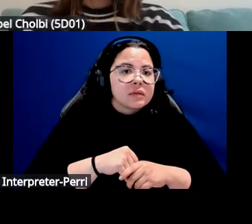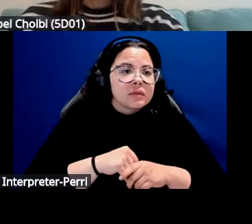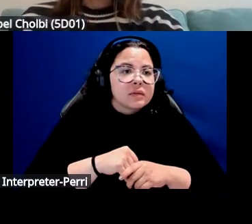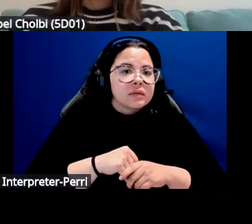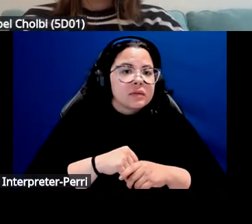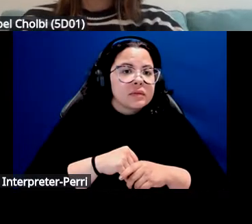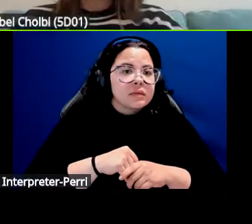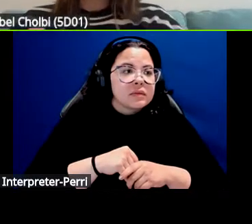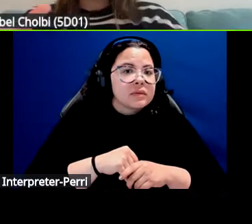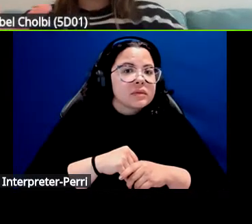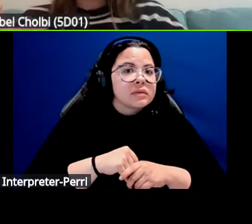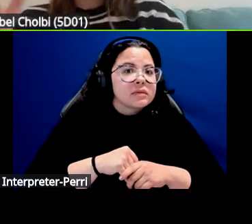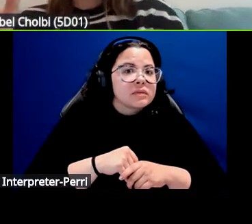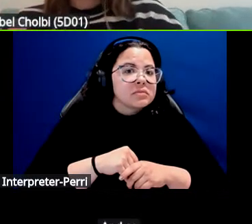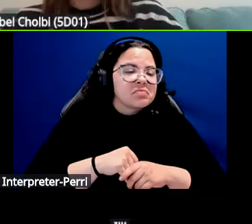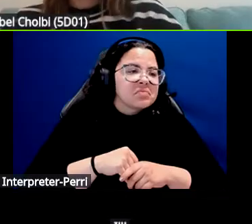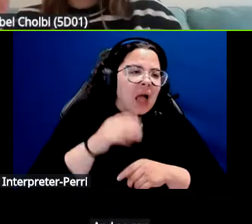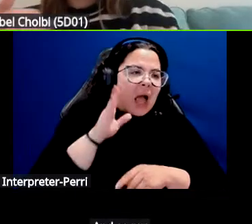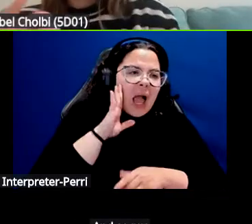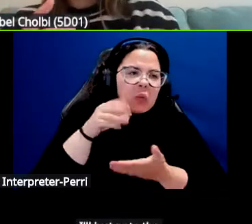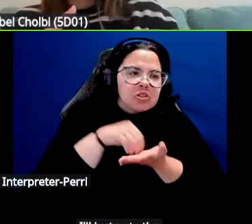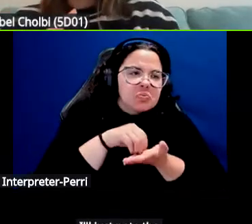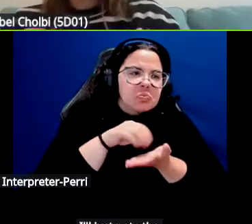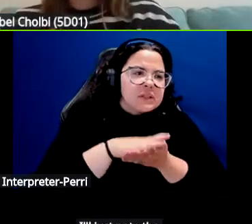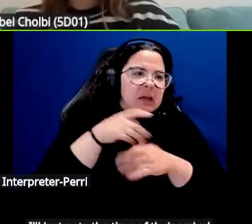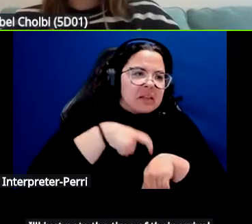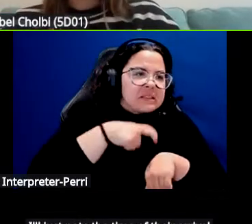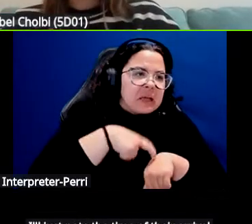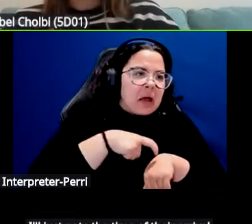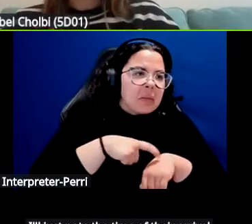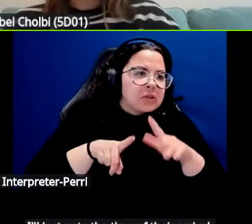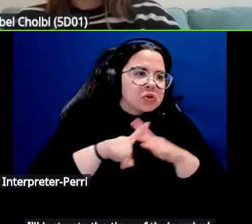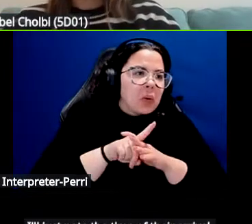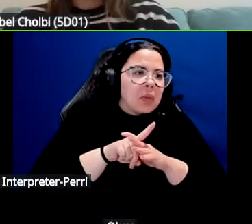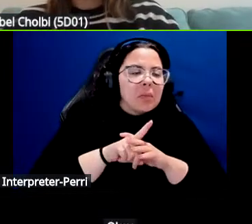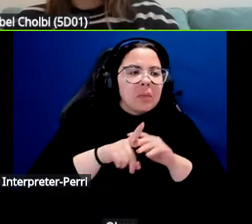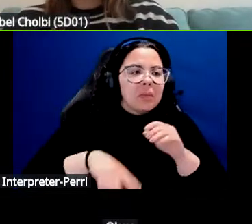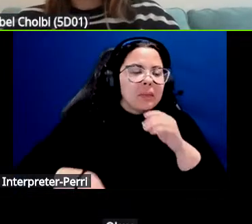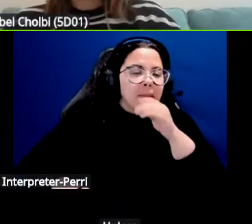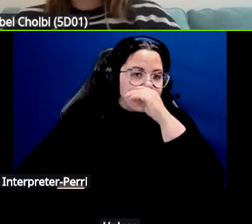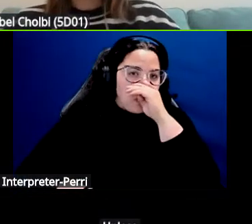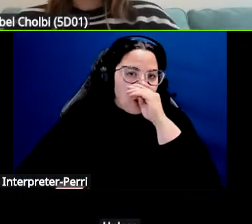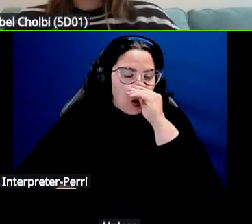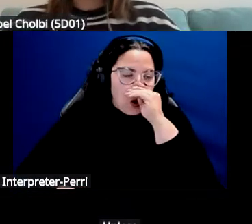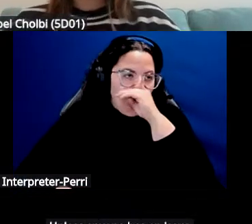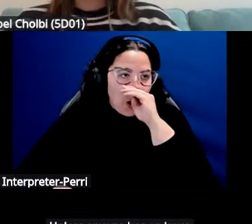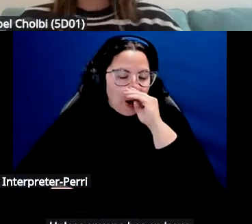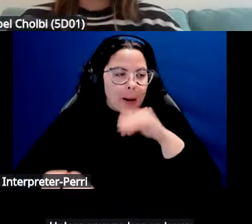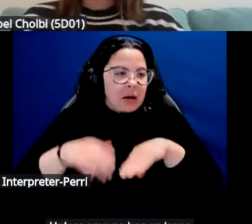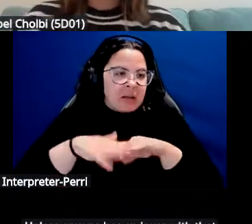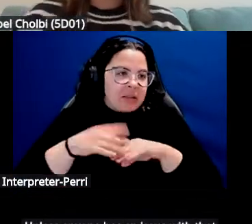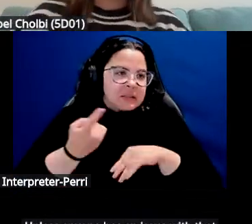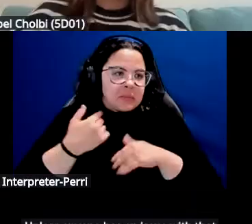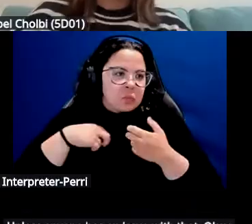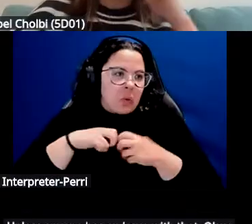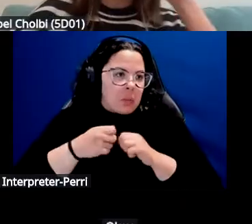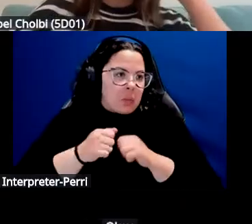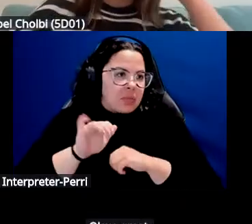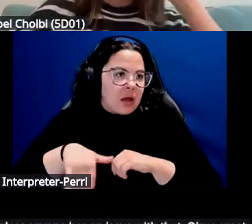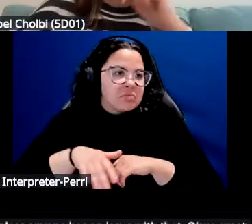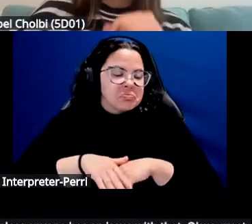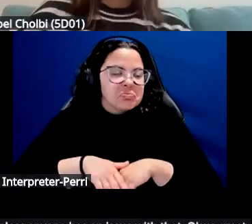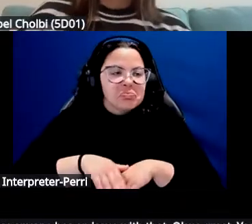And somebody, I'll just note the time of their arrival, okay, unless that anyone has an issue with that. okay, Okay, great. great.